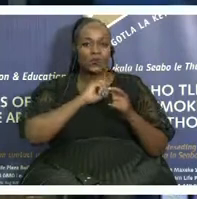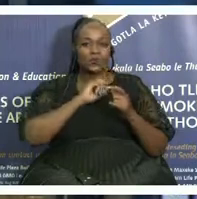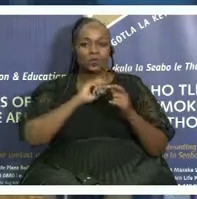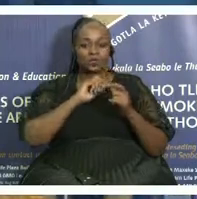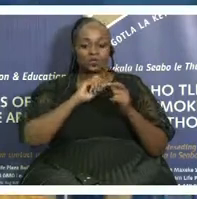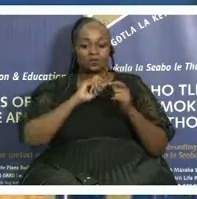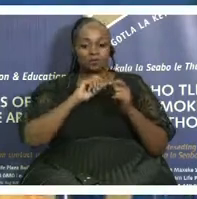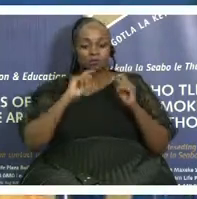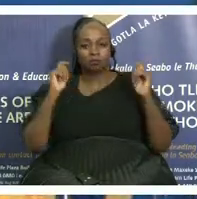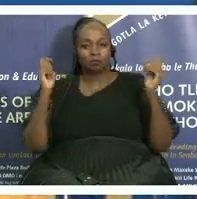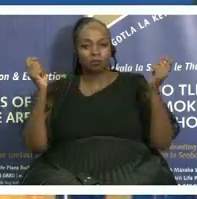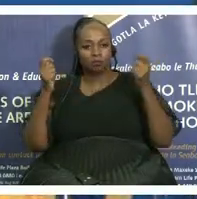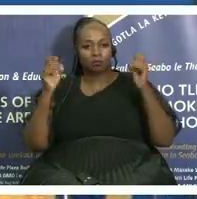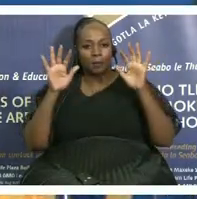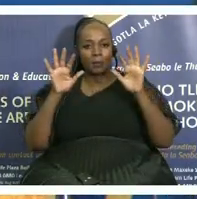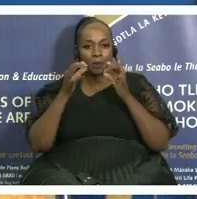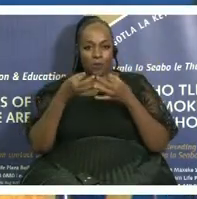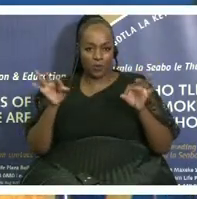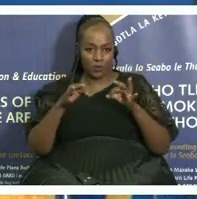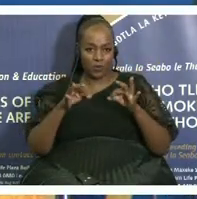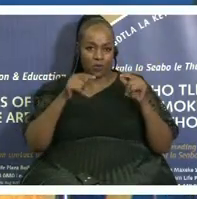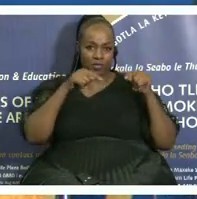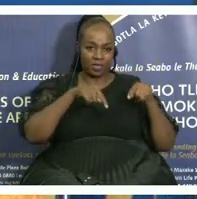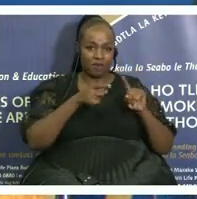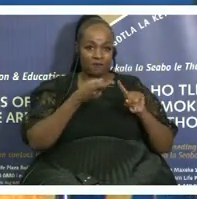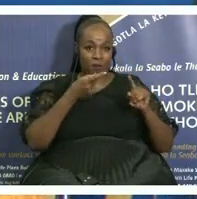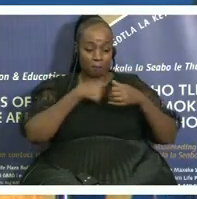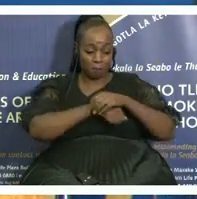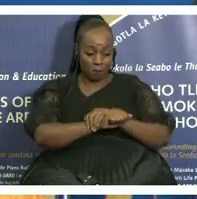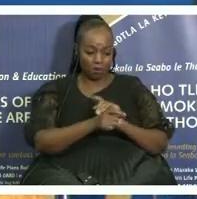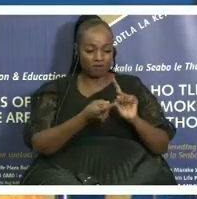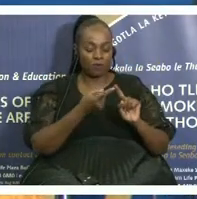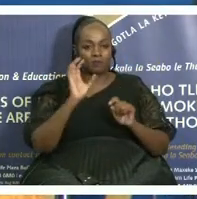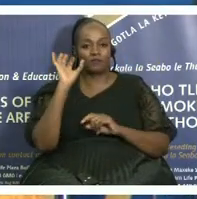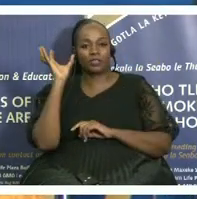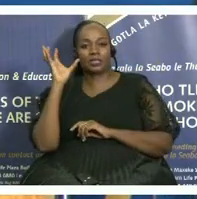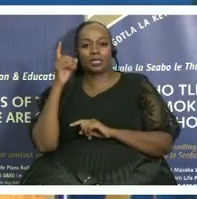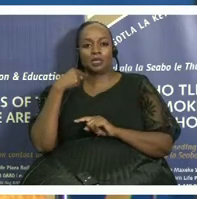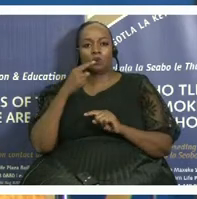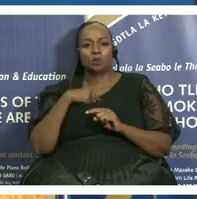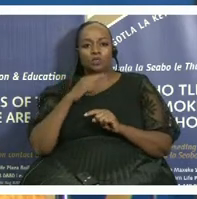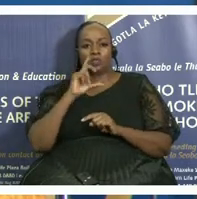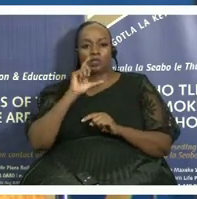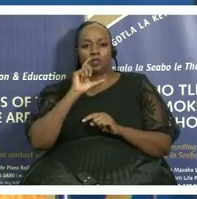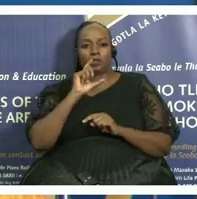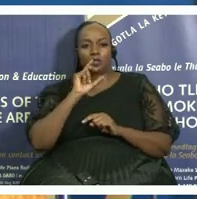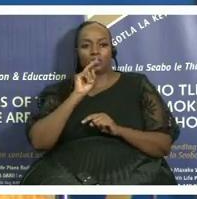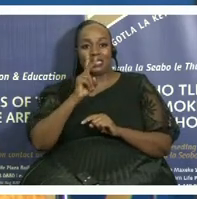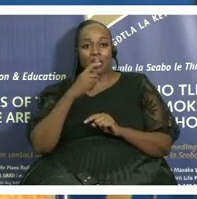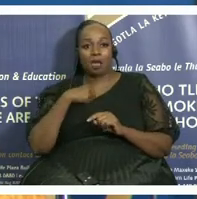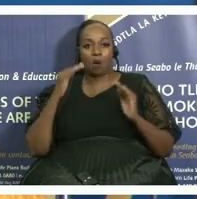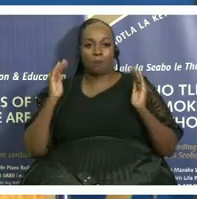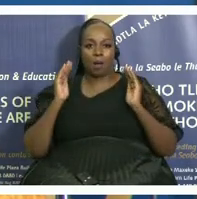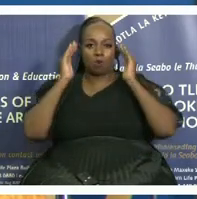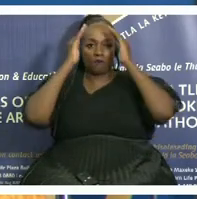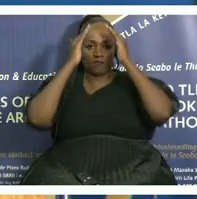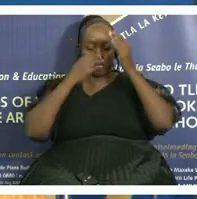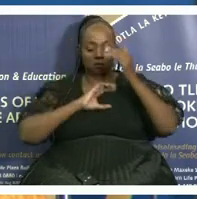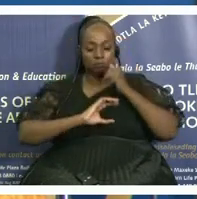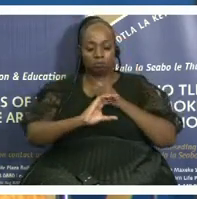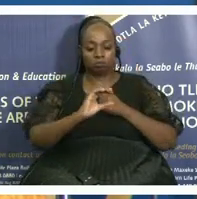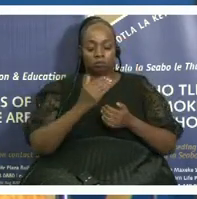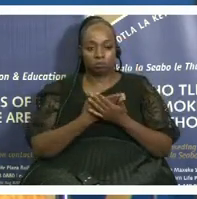revisiting the funding model to ensure its self-sustenance. We'll convene the Creative Industry Convention